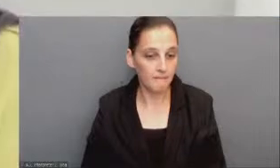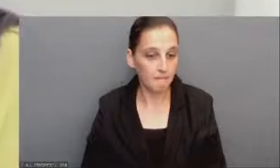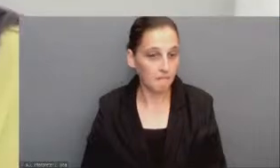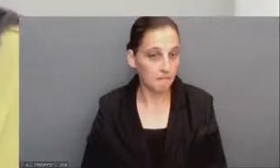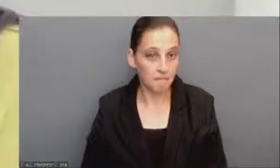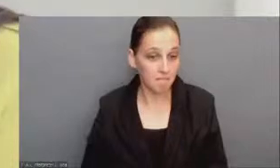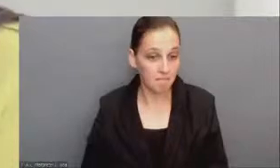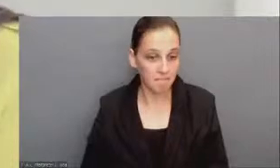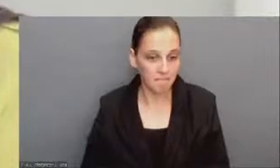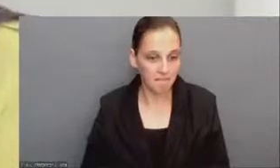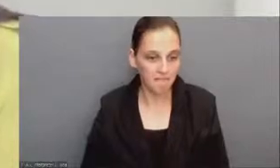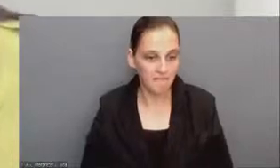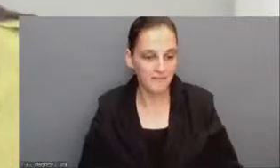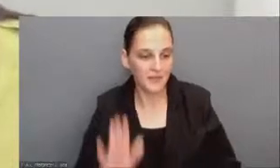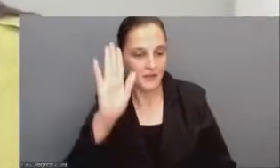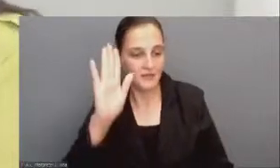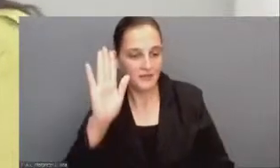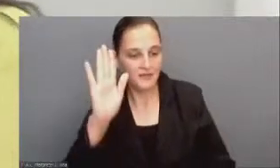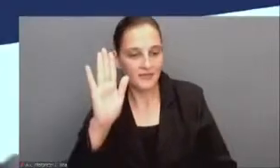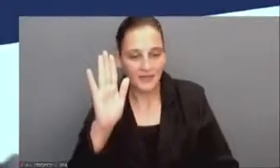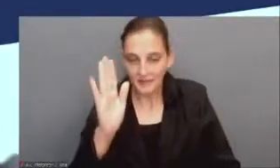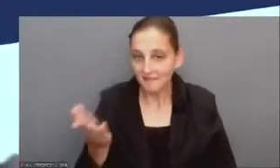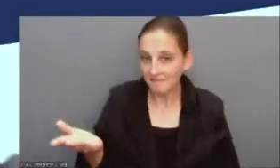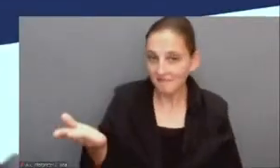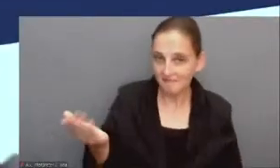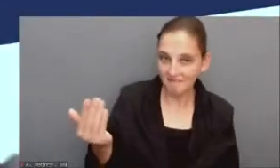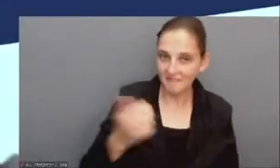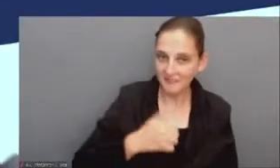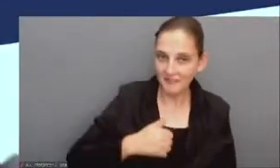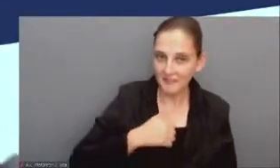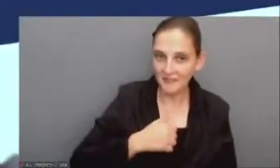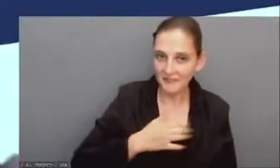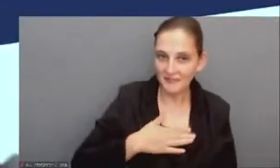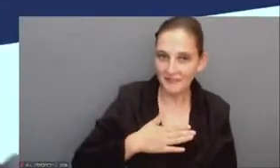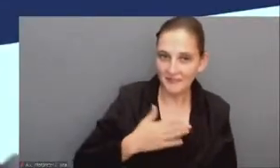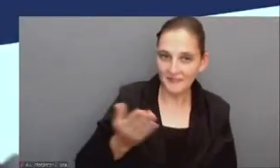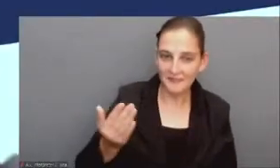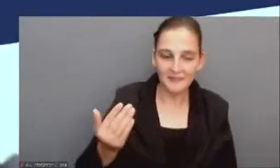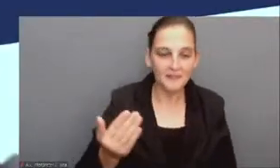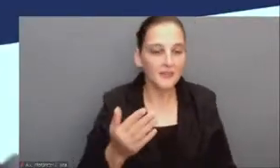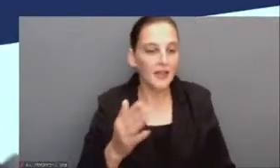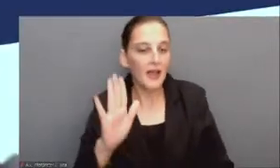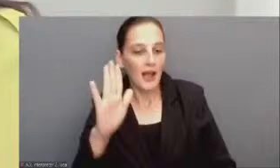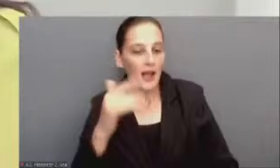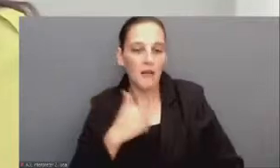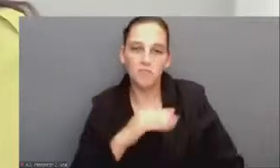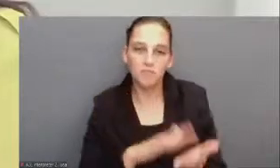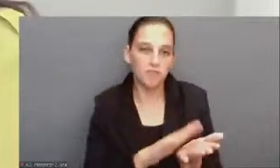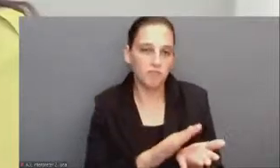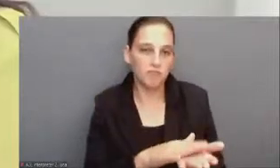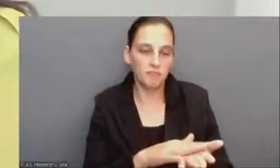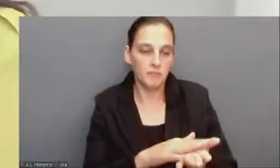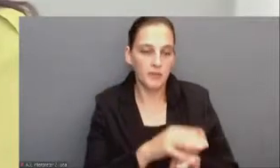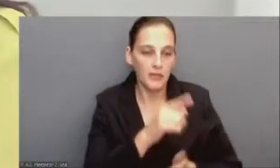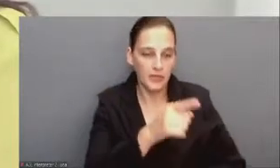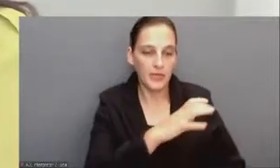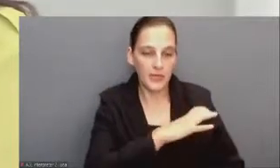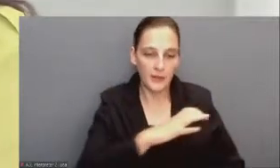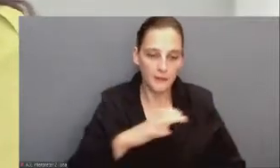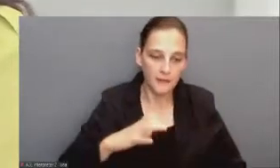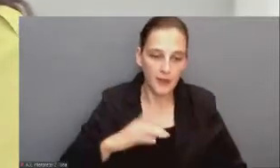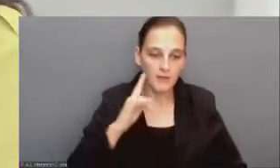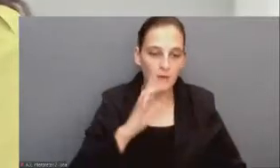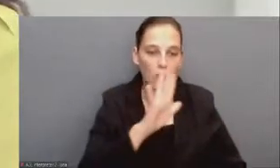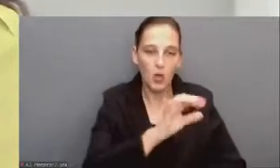Hi, this is. Yes, please. I just want to commend the subcommittee for the work to